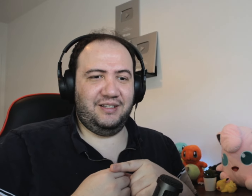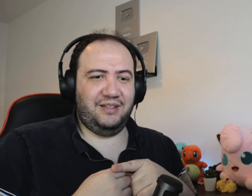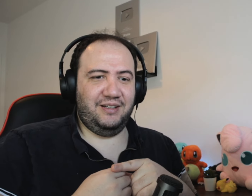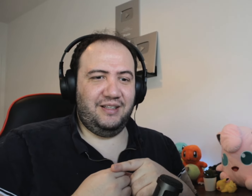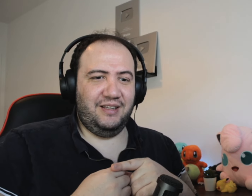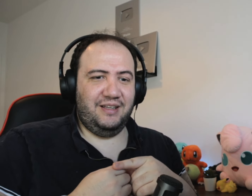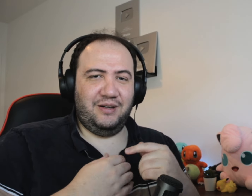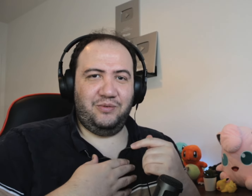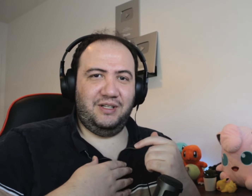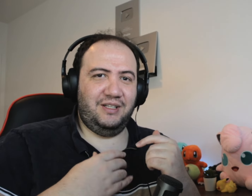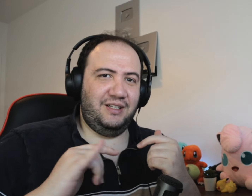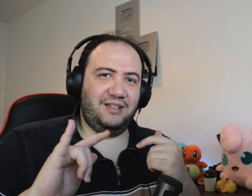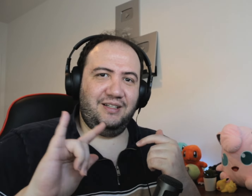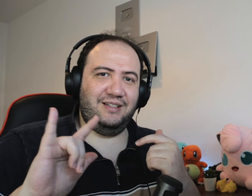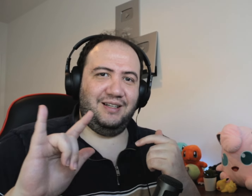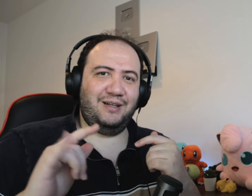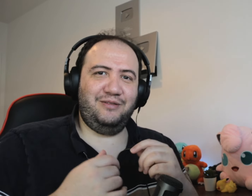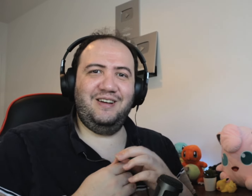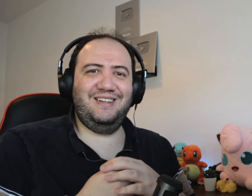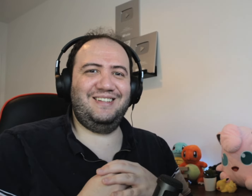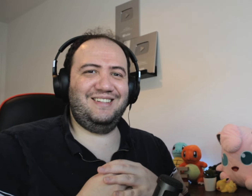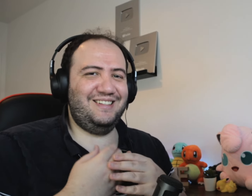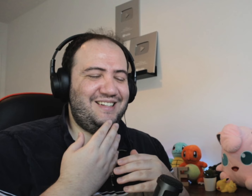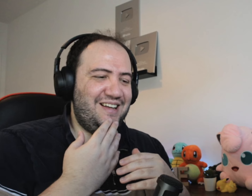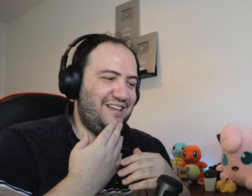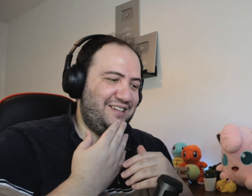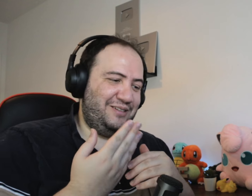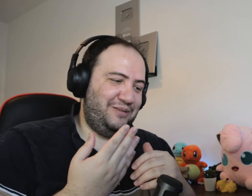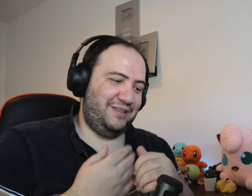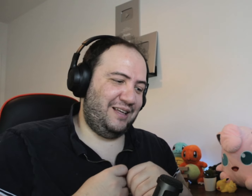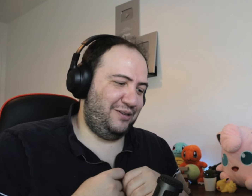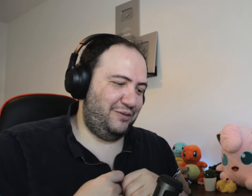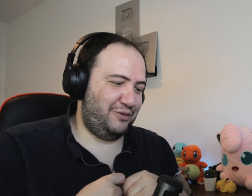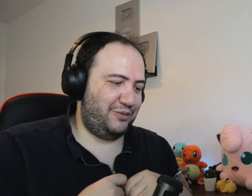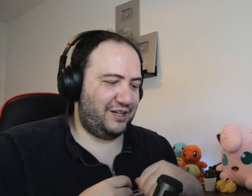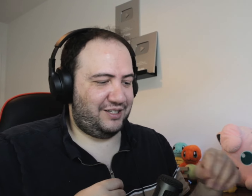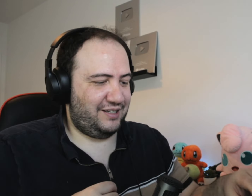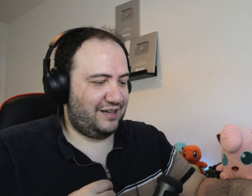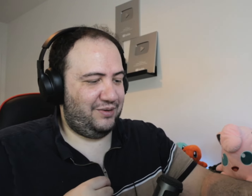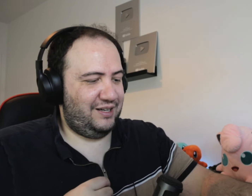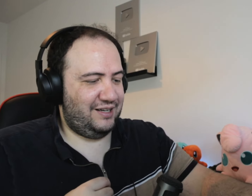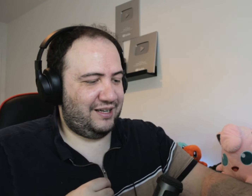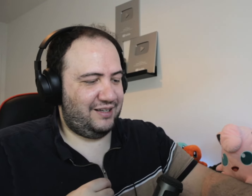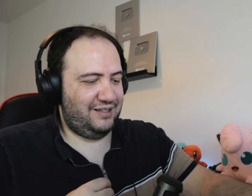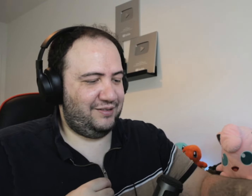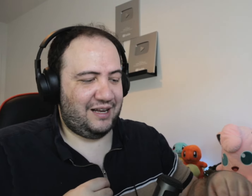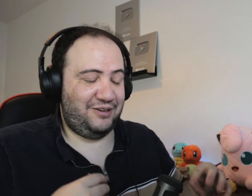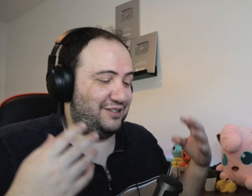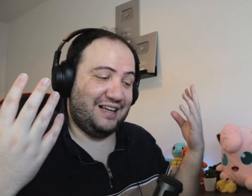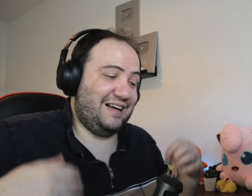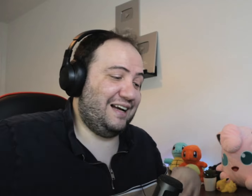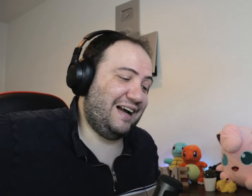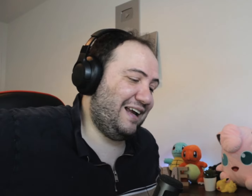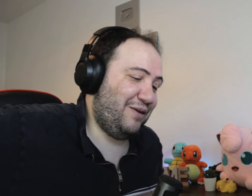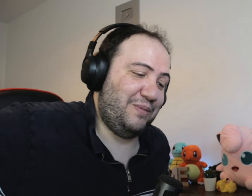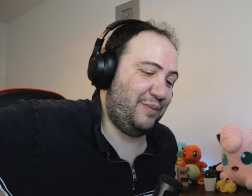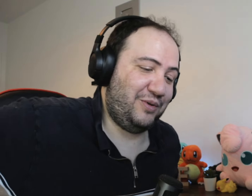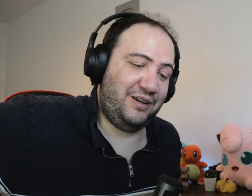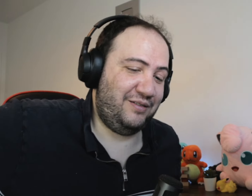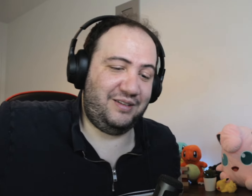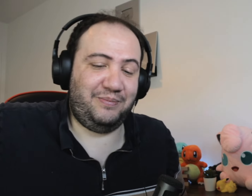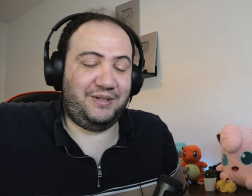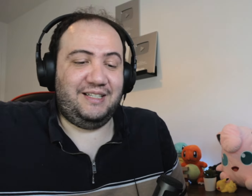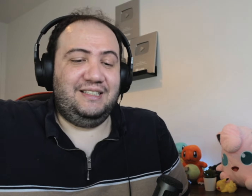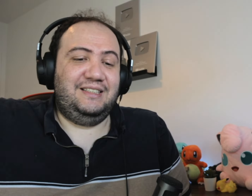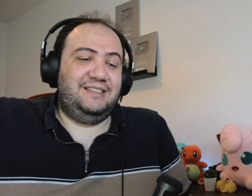Like I really Love So Thank you for watching I really like I love sign language I can't remember